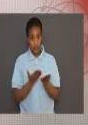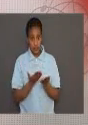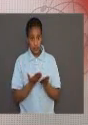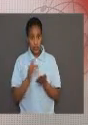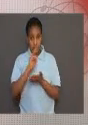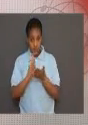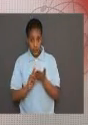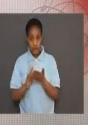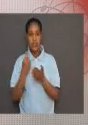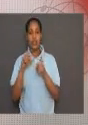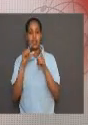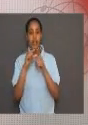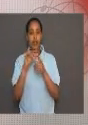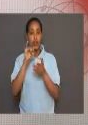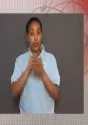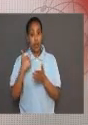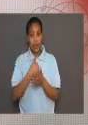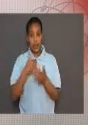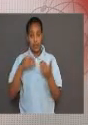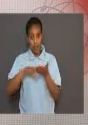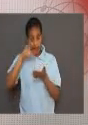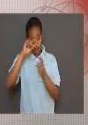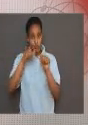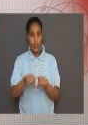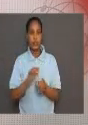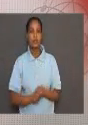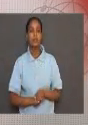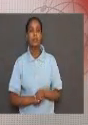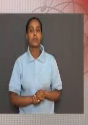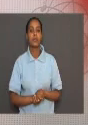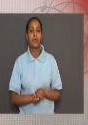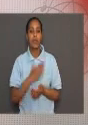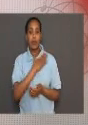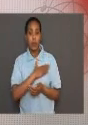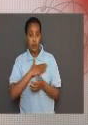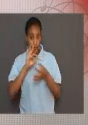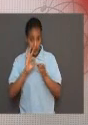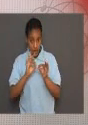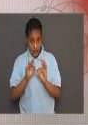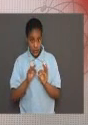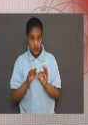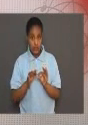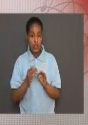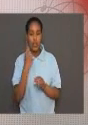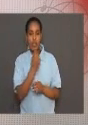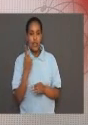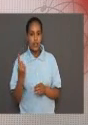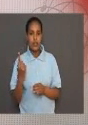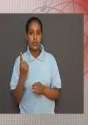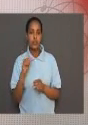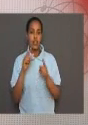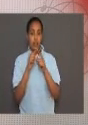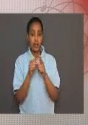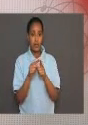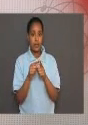of the terms that we have learned today. Please define each of these